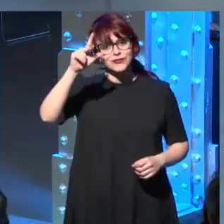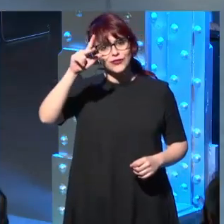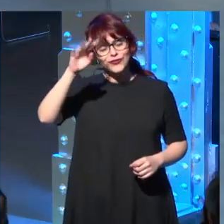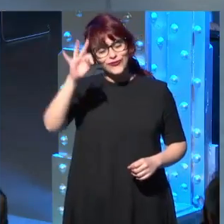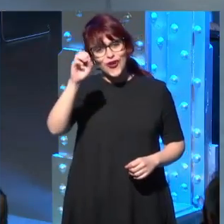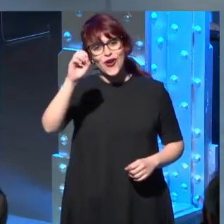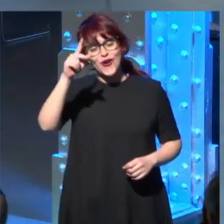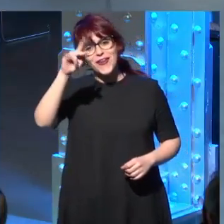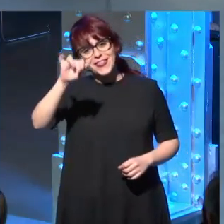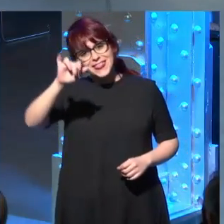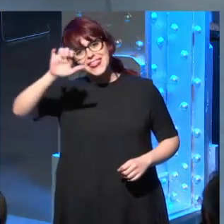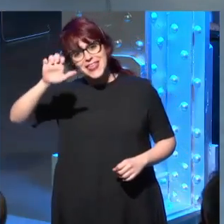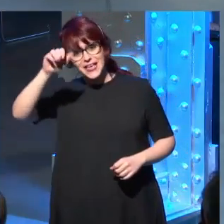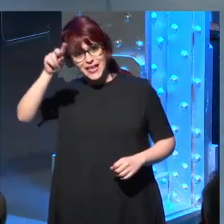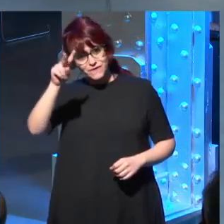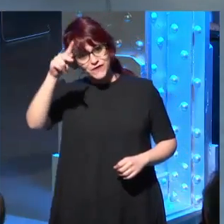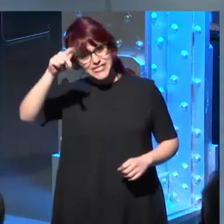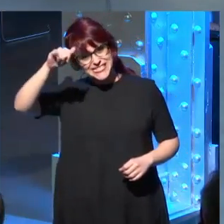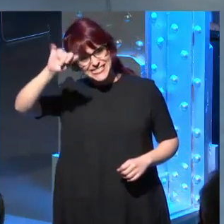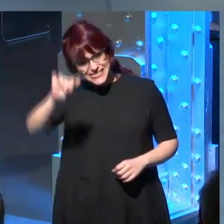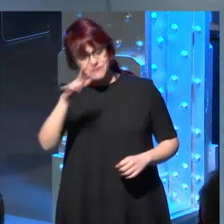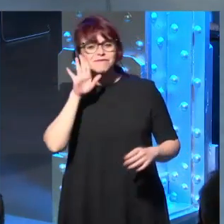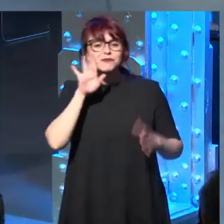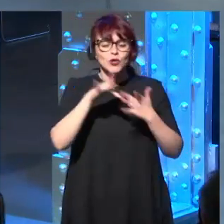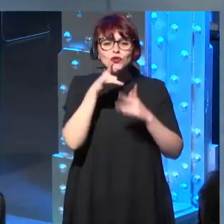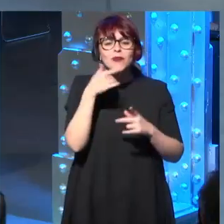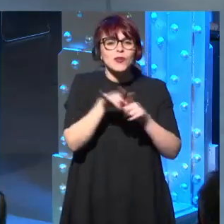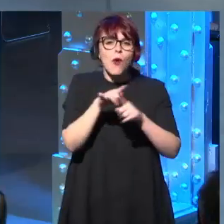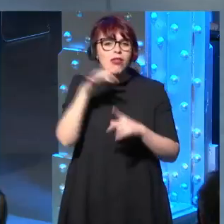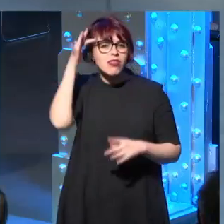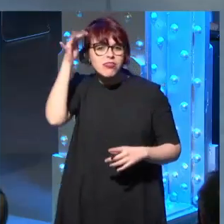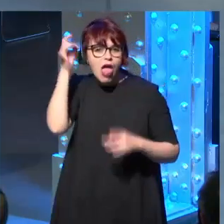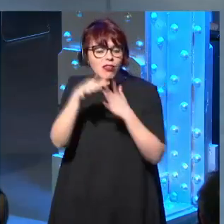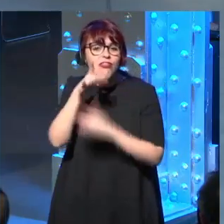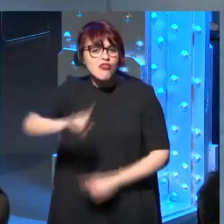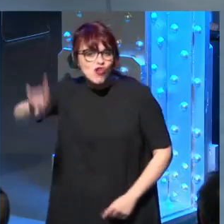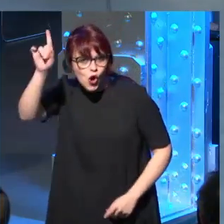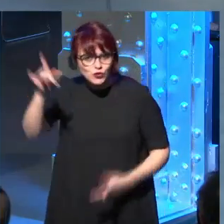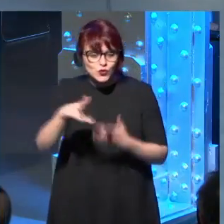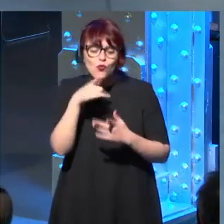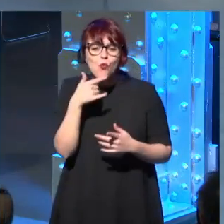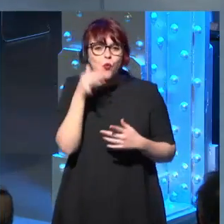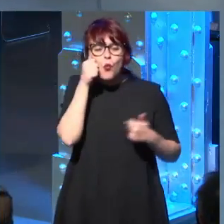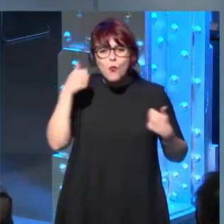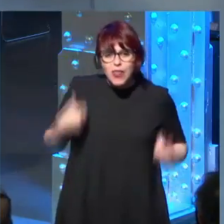movement from big ideas, God, humanity, community,